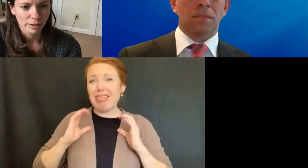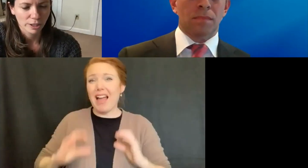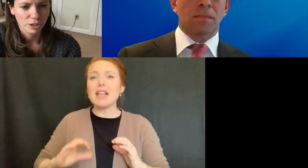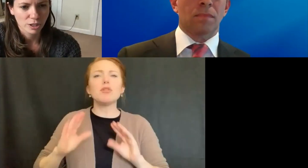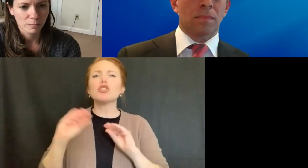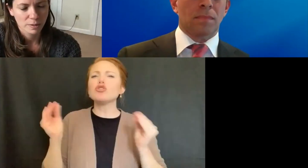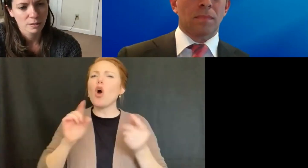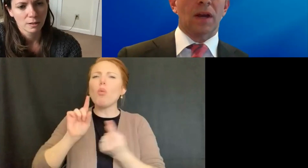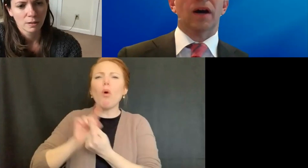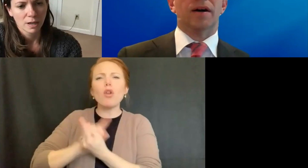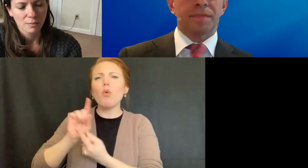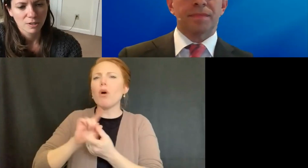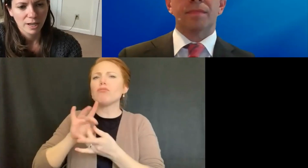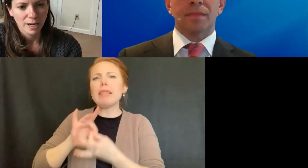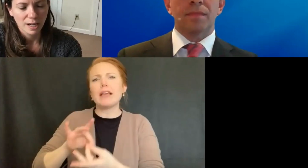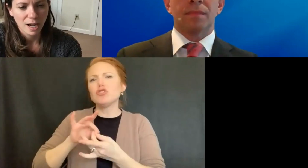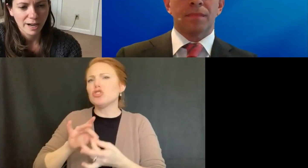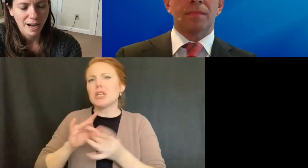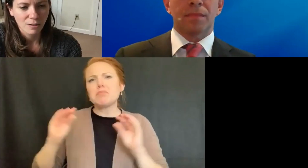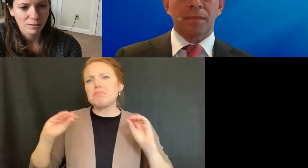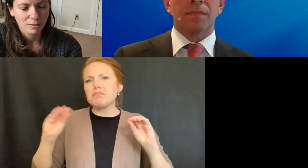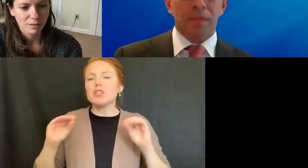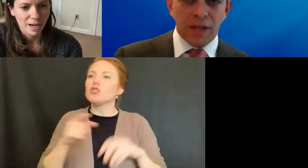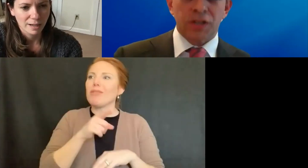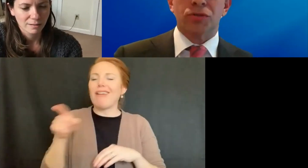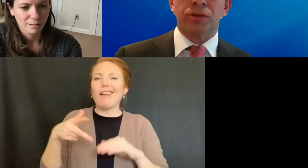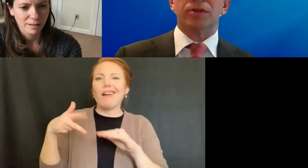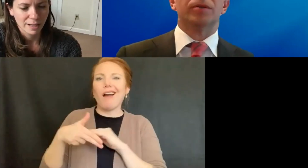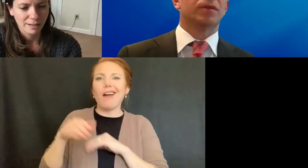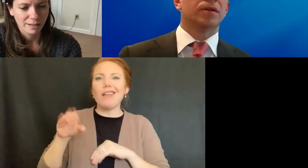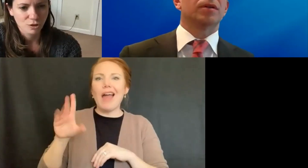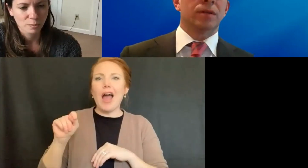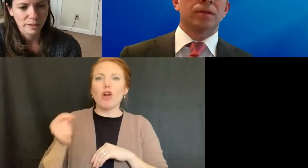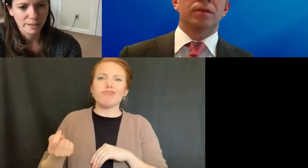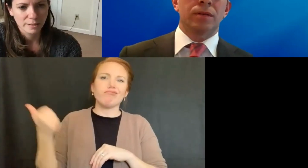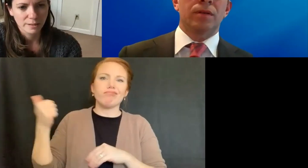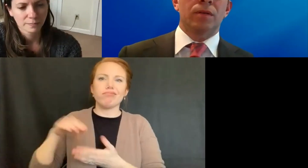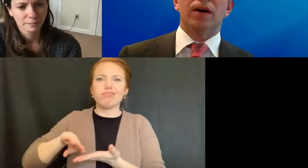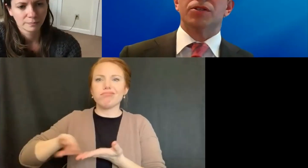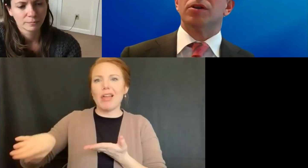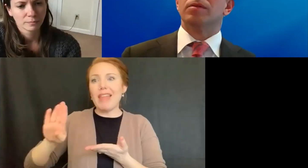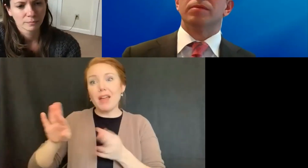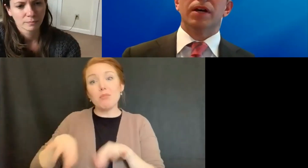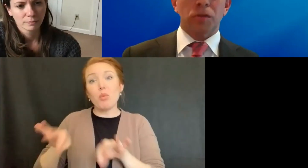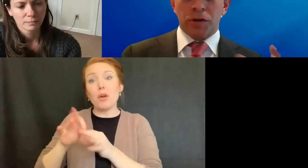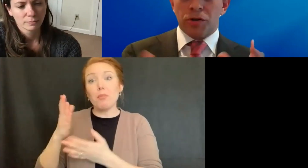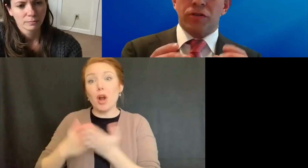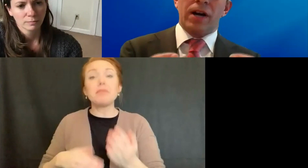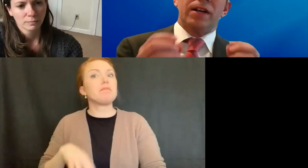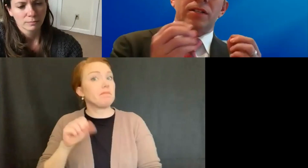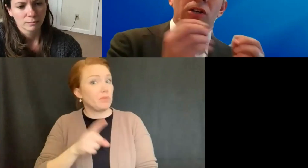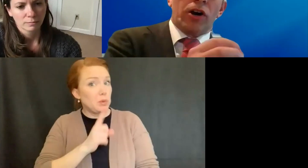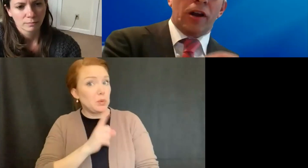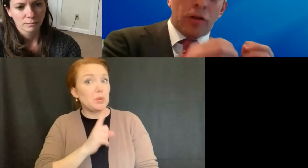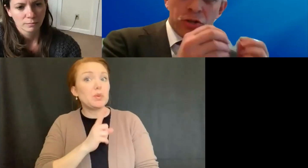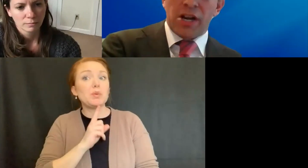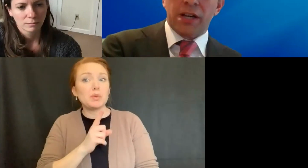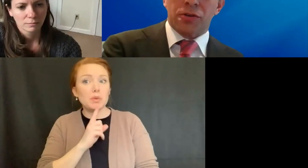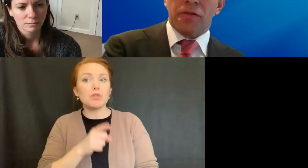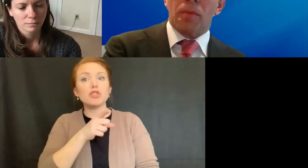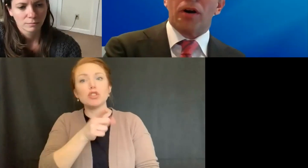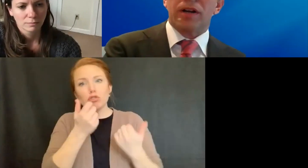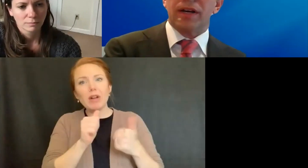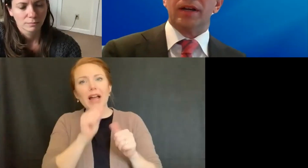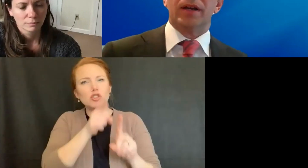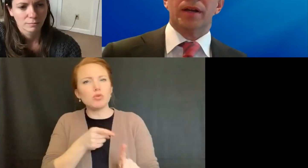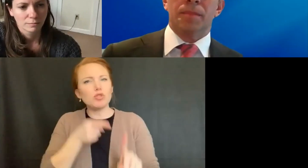one-on-one relationships. Yeah. So they kind of cut out that. That's true. That central piece. Wow. So yeah, you're trying to target another